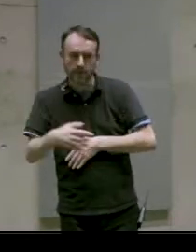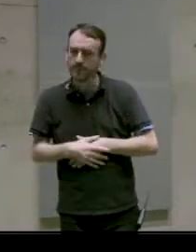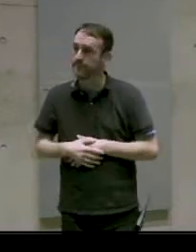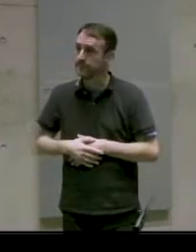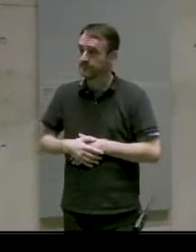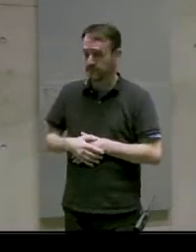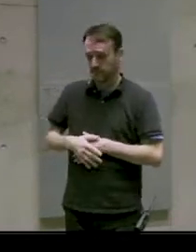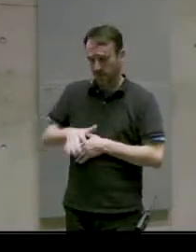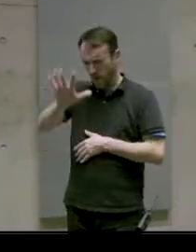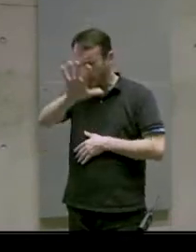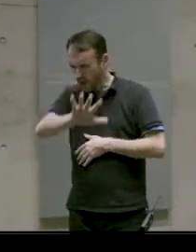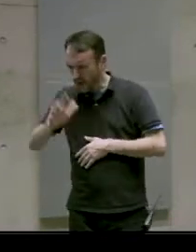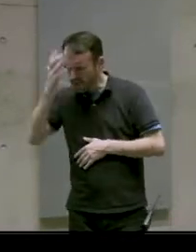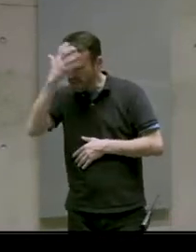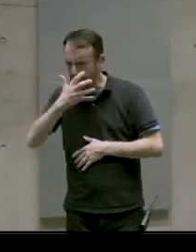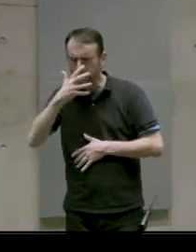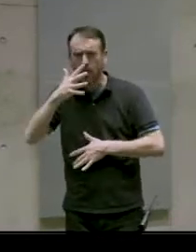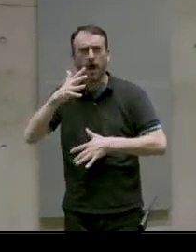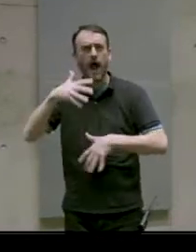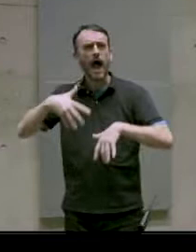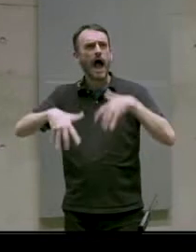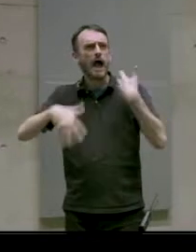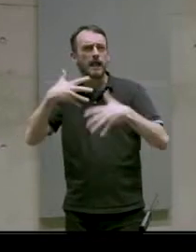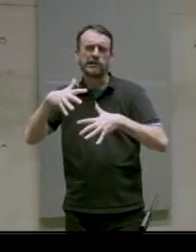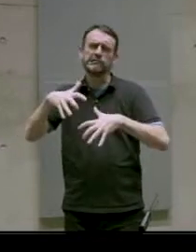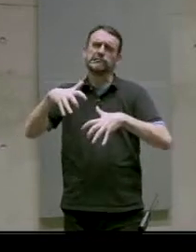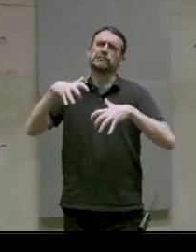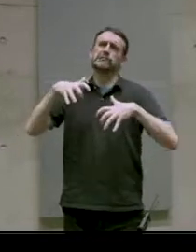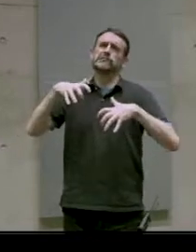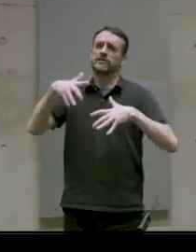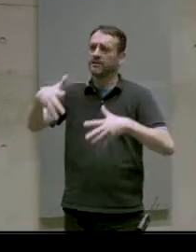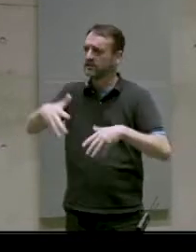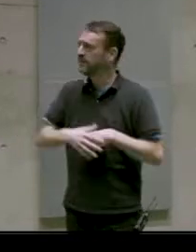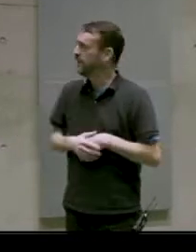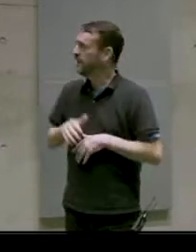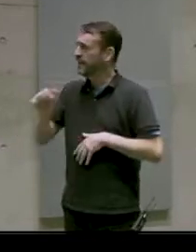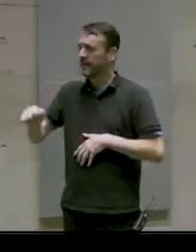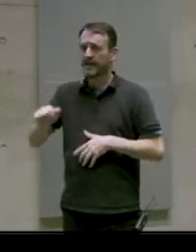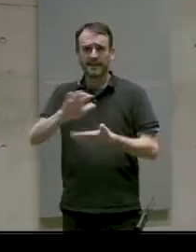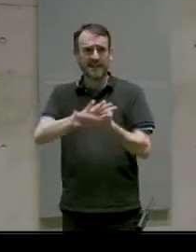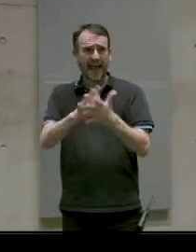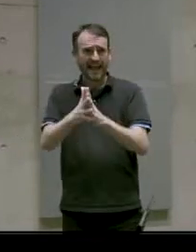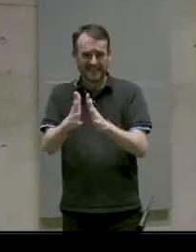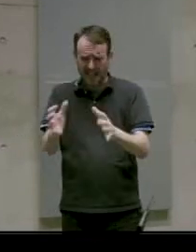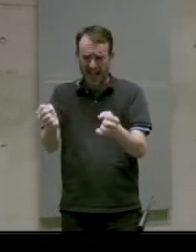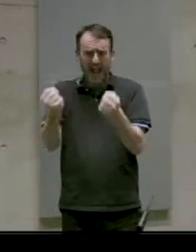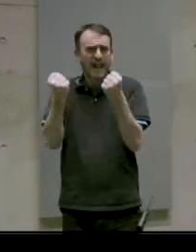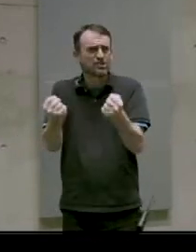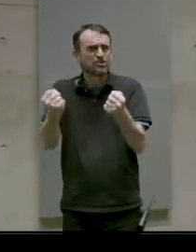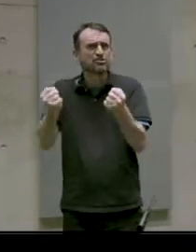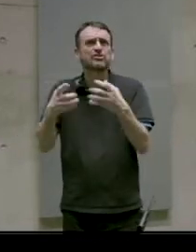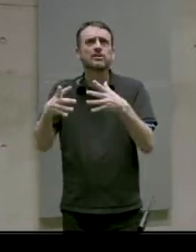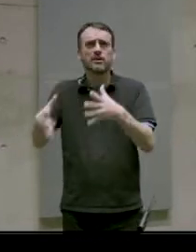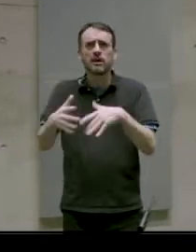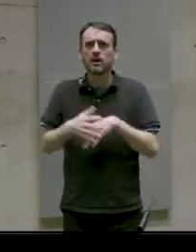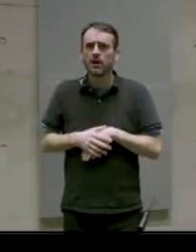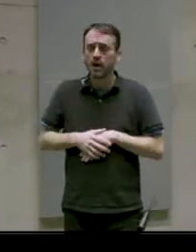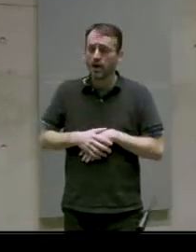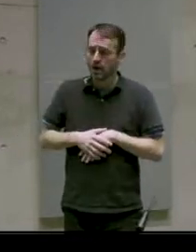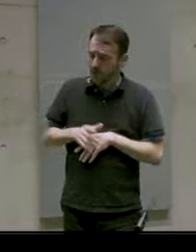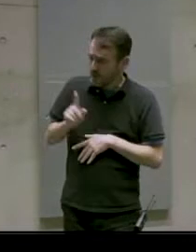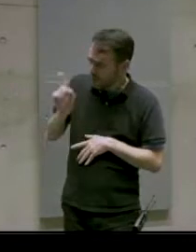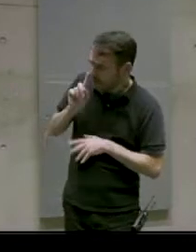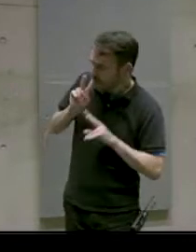face is a terrible mask of agony. His clothing is in disarray. His hands appear clenched and tight. What shall we take a closer look